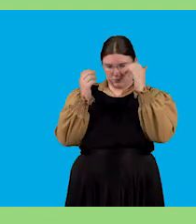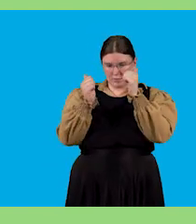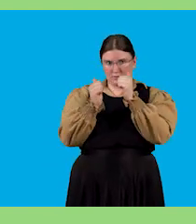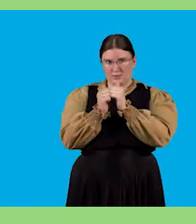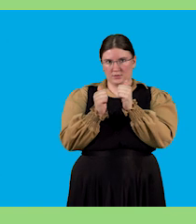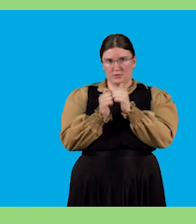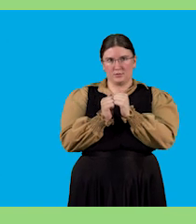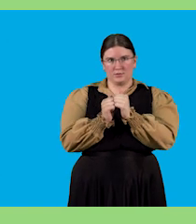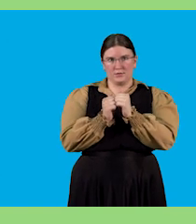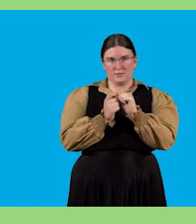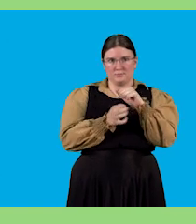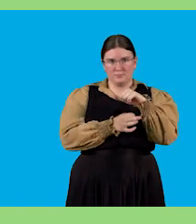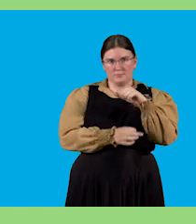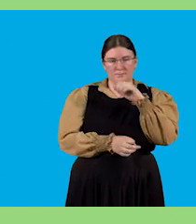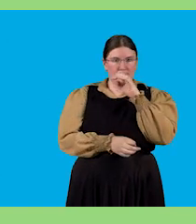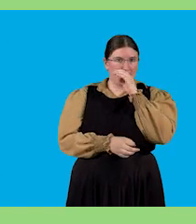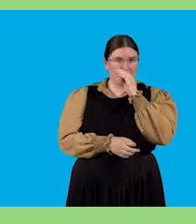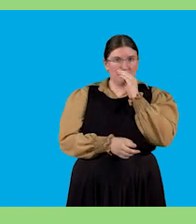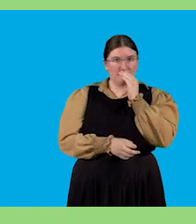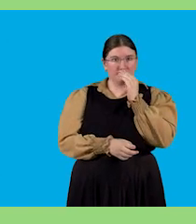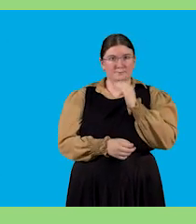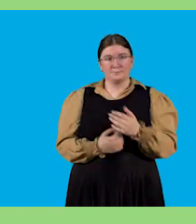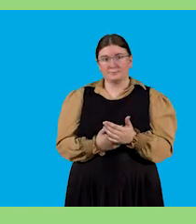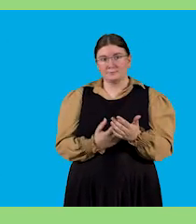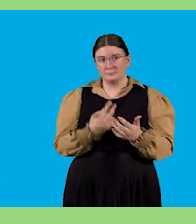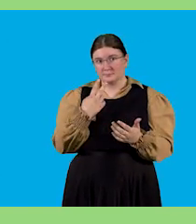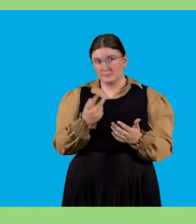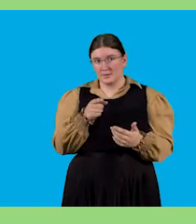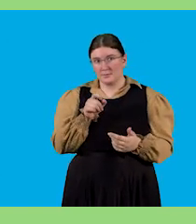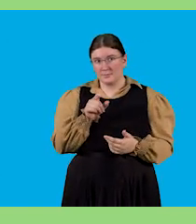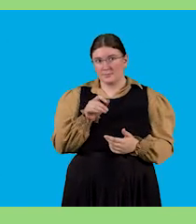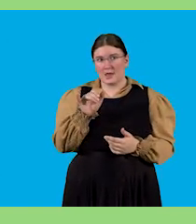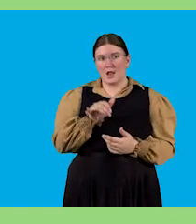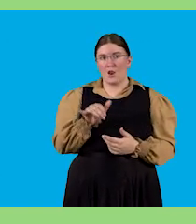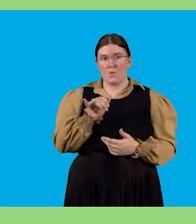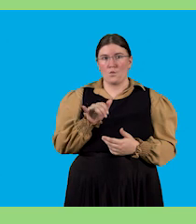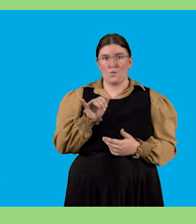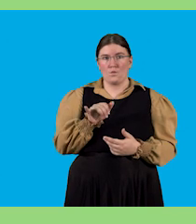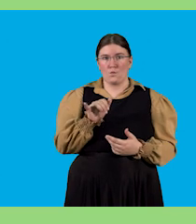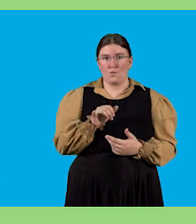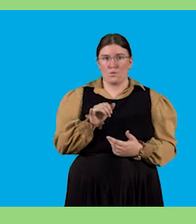end of the vertebral column. There, it is shown in yellow in this